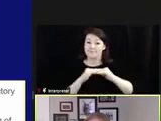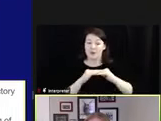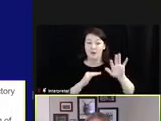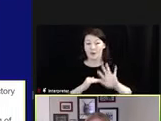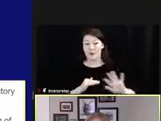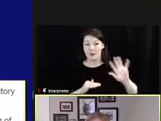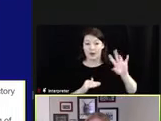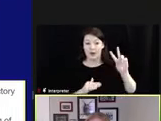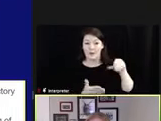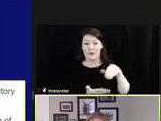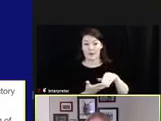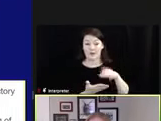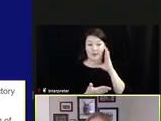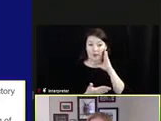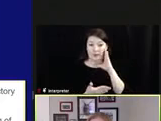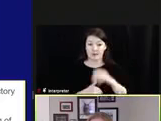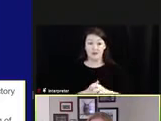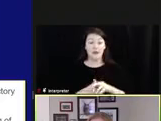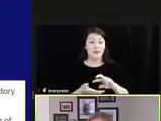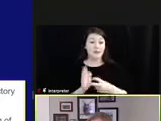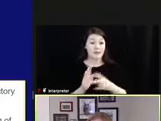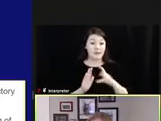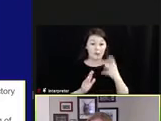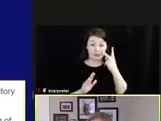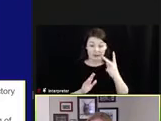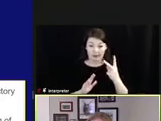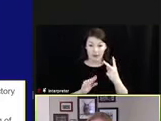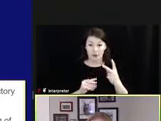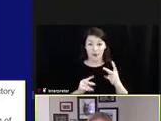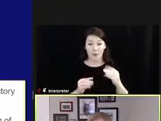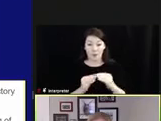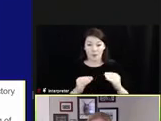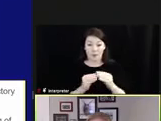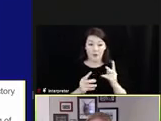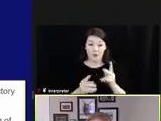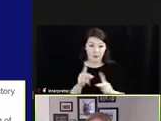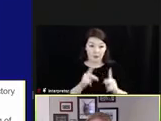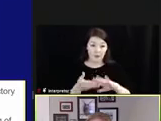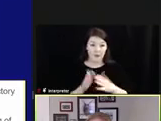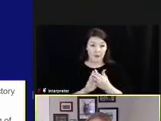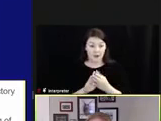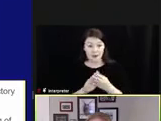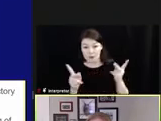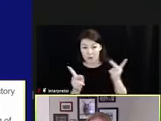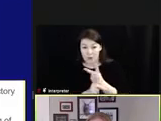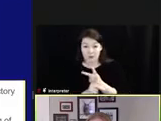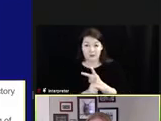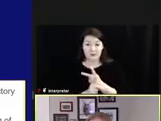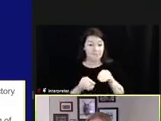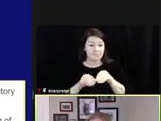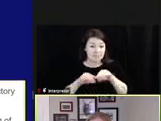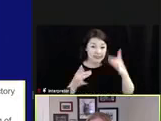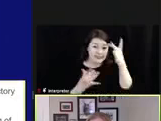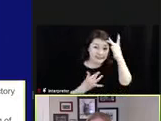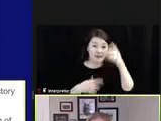around 2,000, meaning if we see a worsening in transmission control in the state, that could certainly